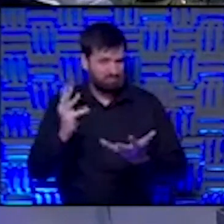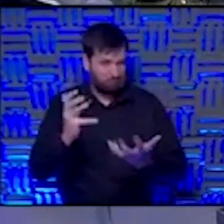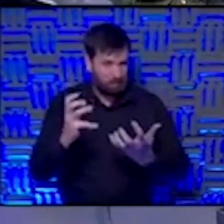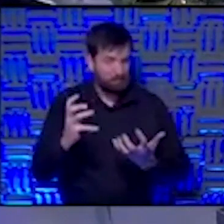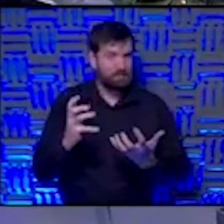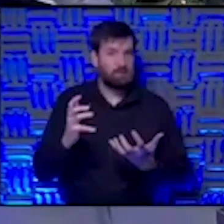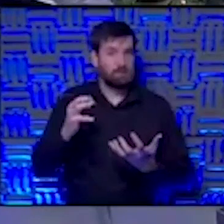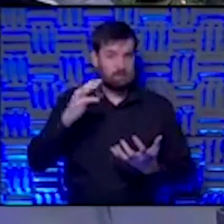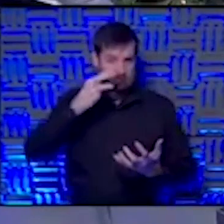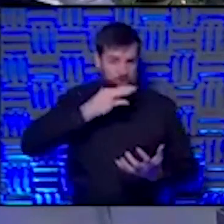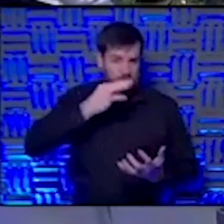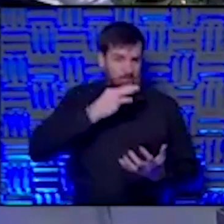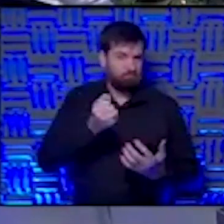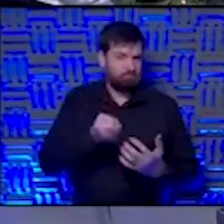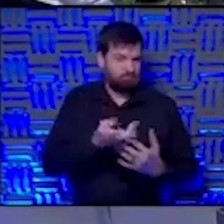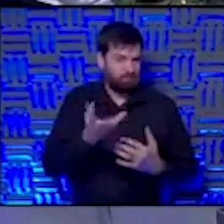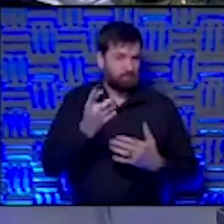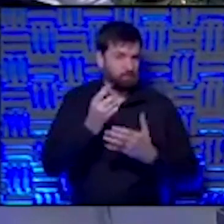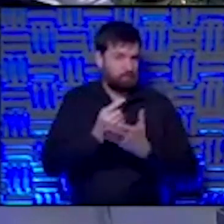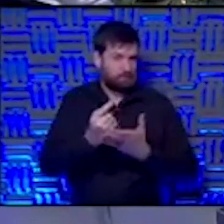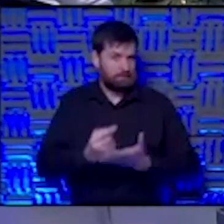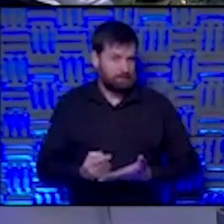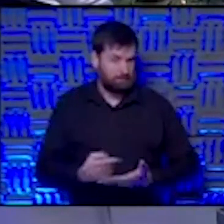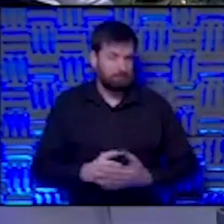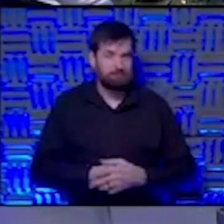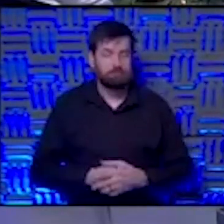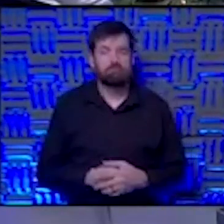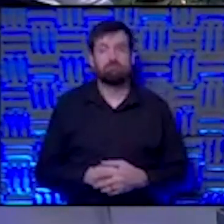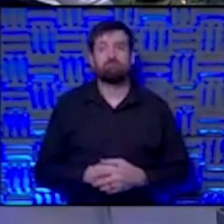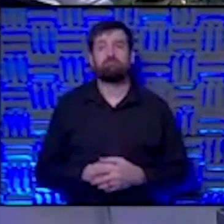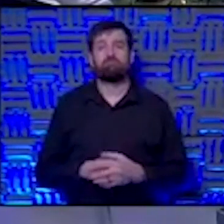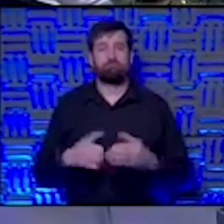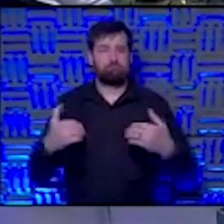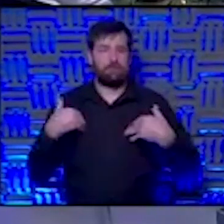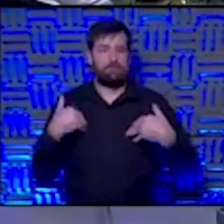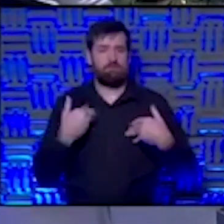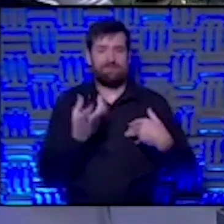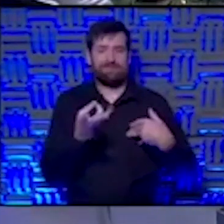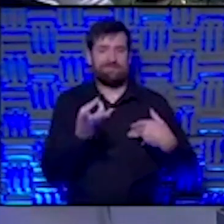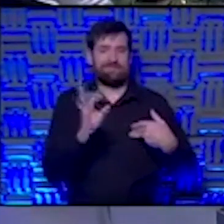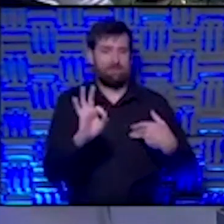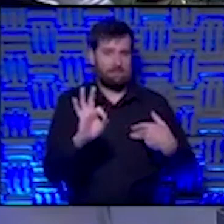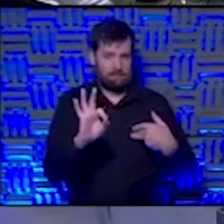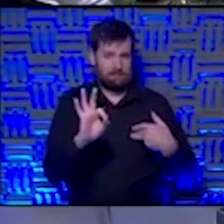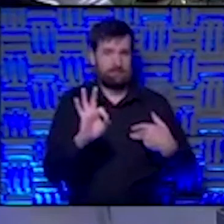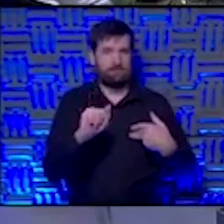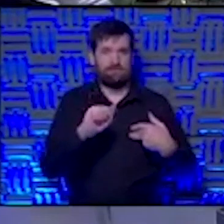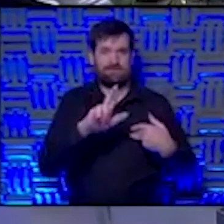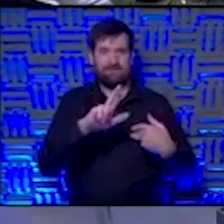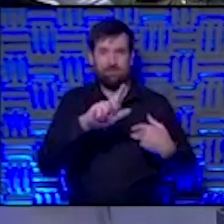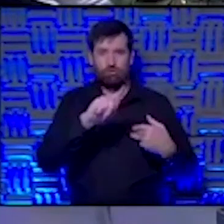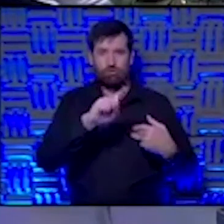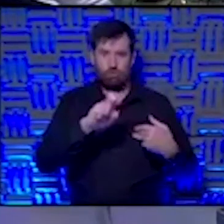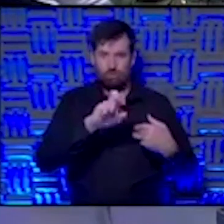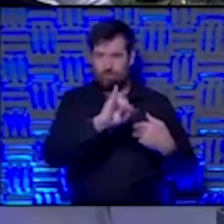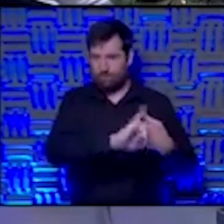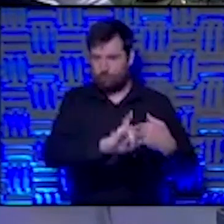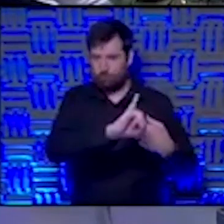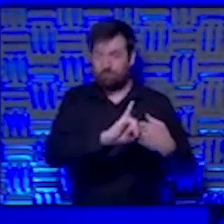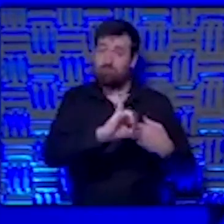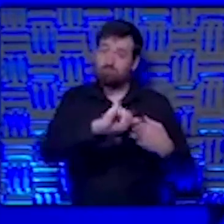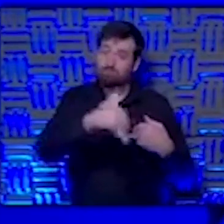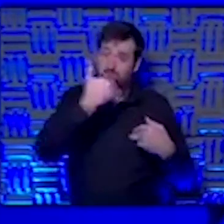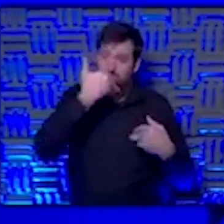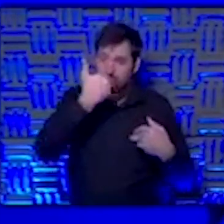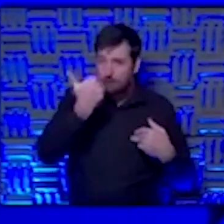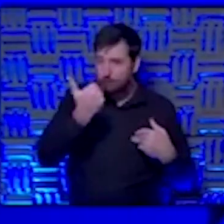lower coming up for these next few weeks. We have 79 acute infections in the hospital right now, so that's better